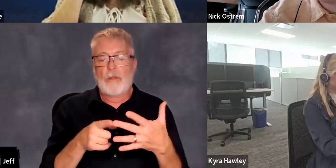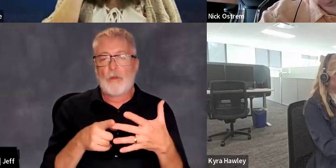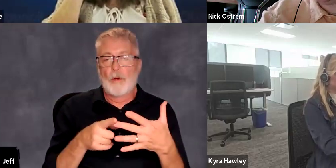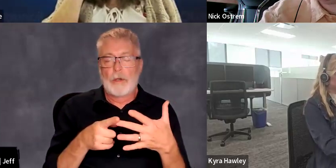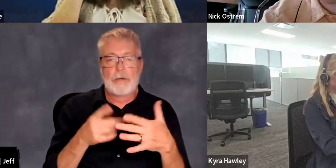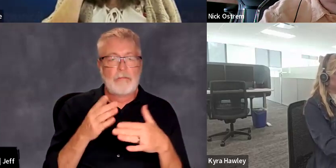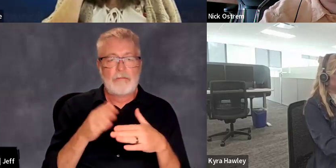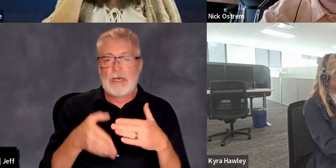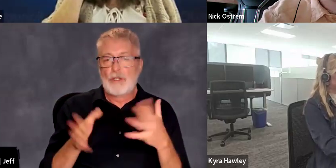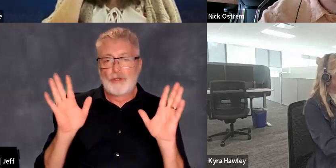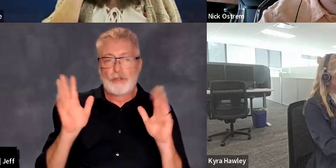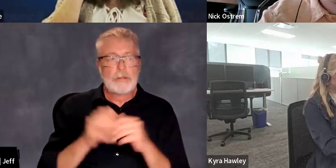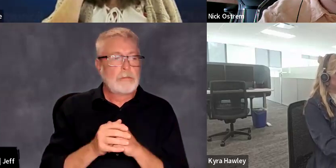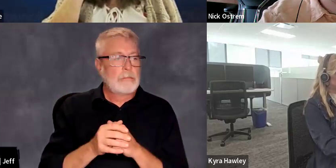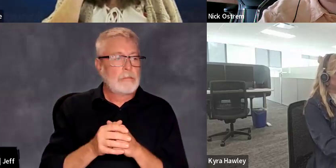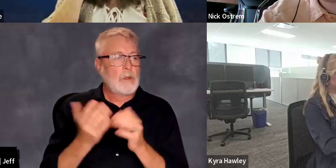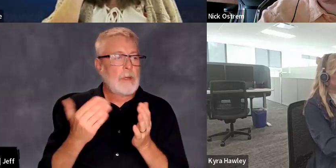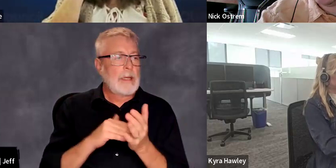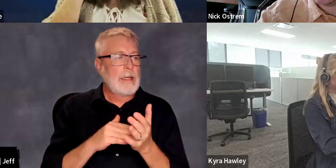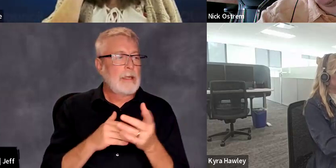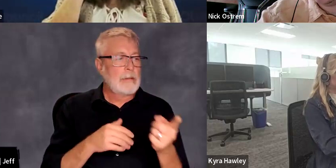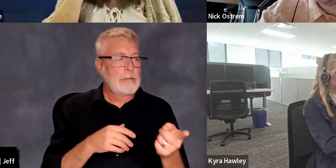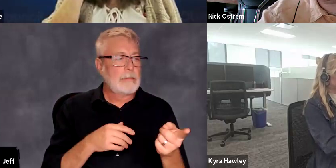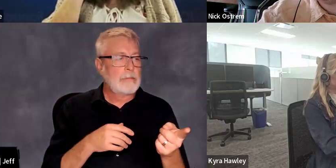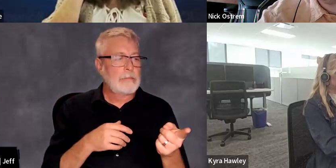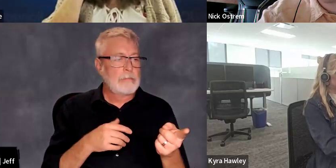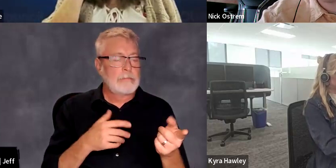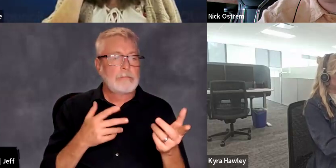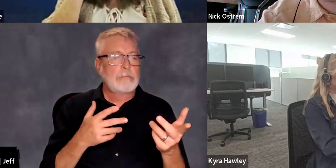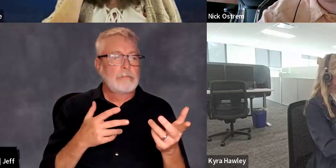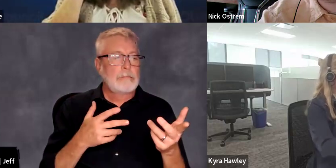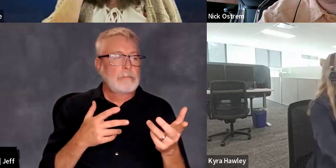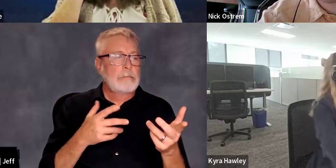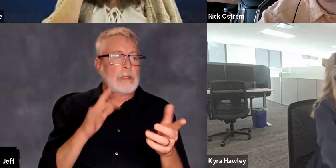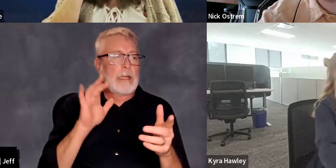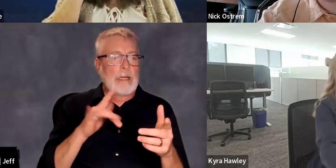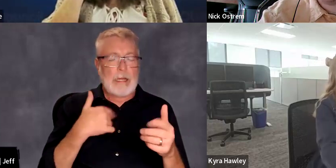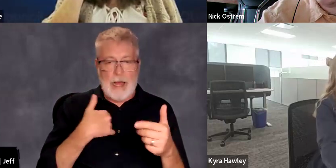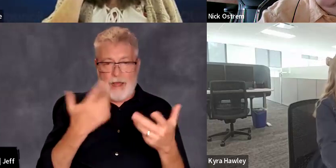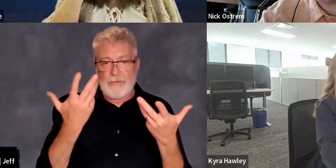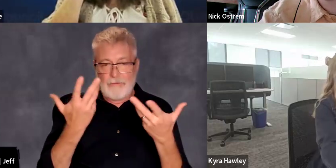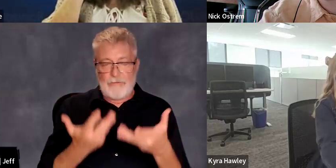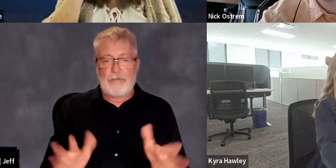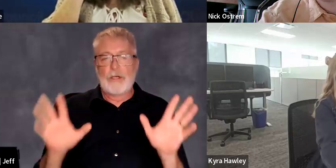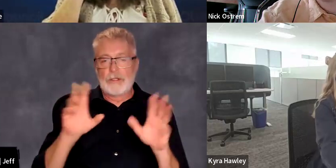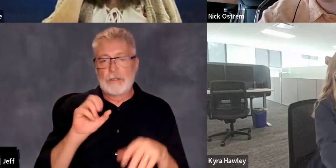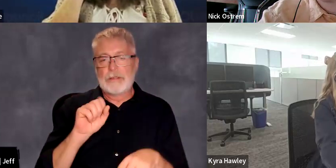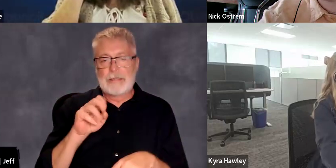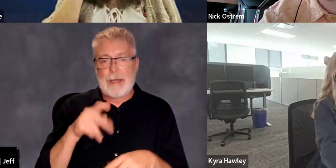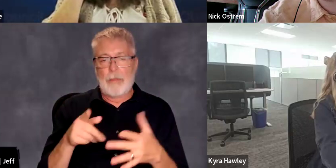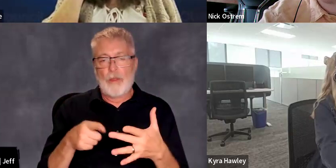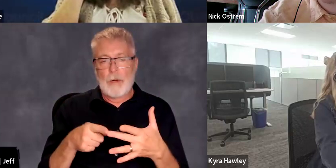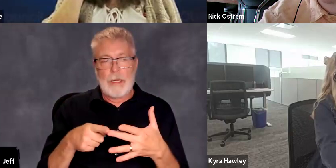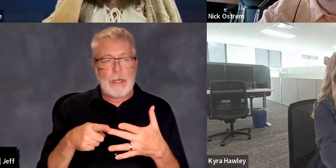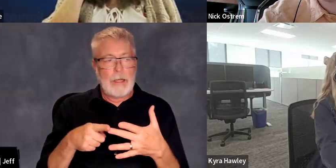So once again, this ending page is the same for all of them. You want to click that I have finished step 3 box, and that'll